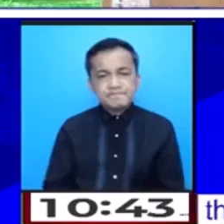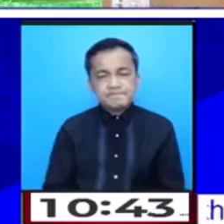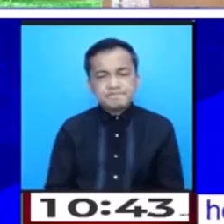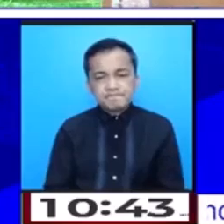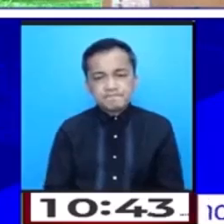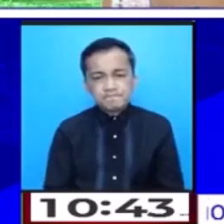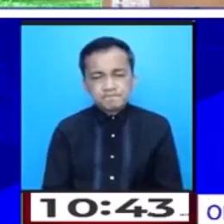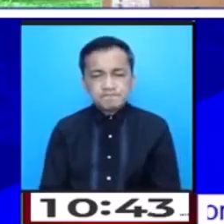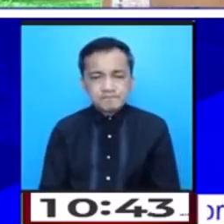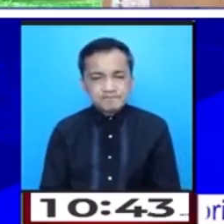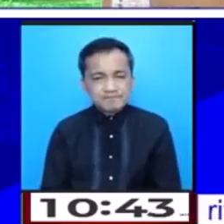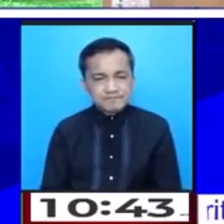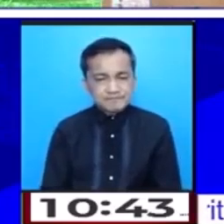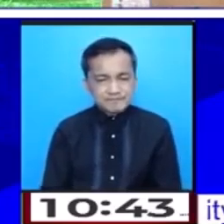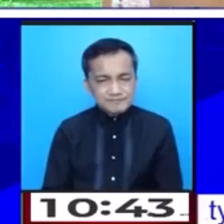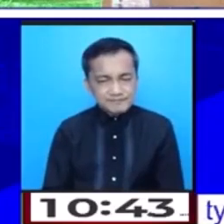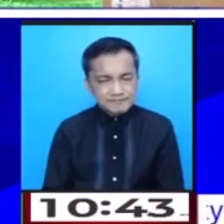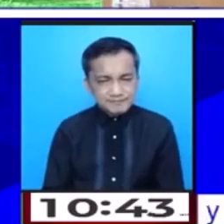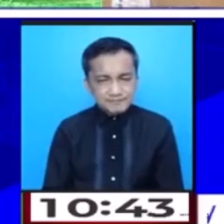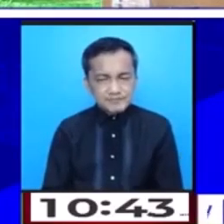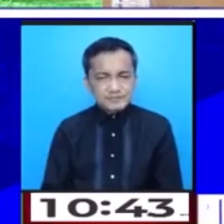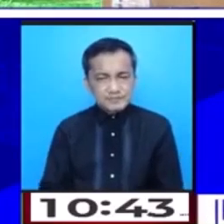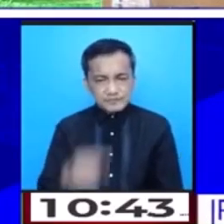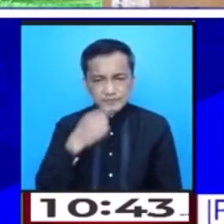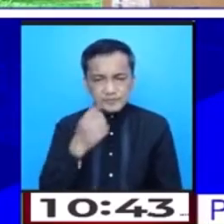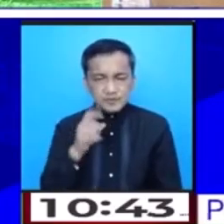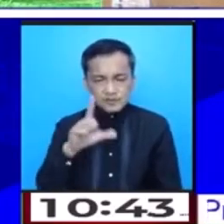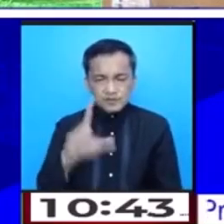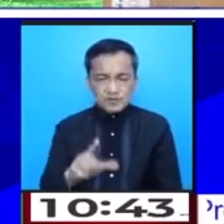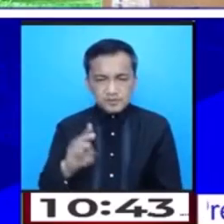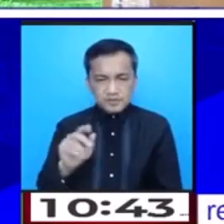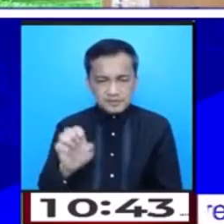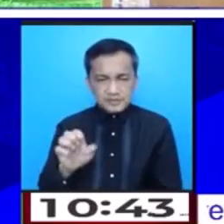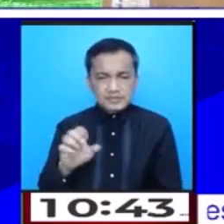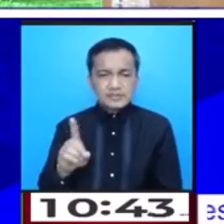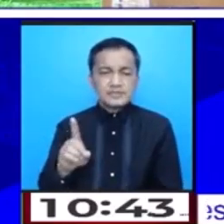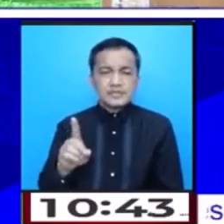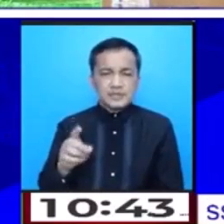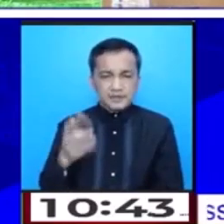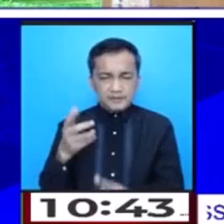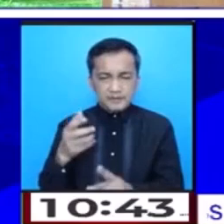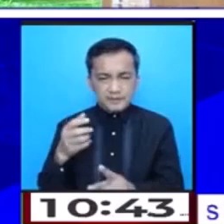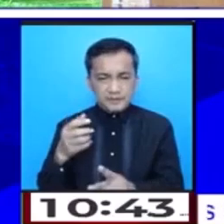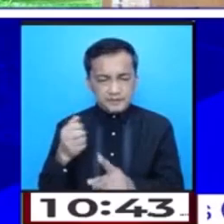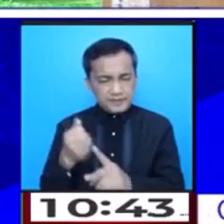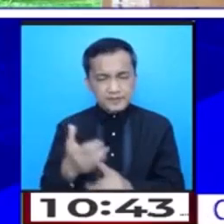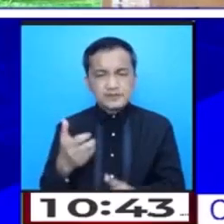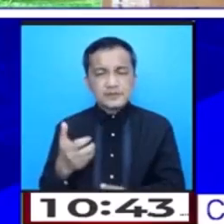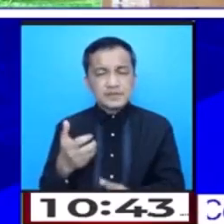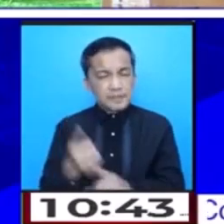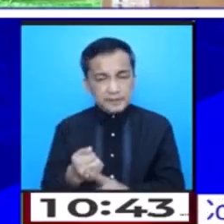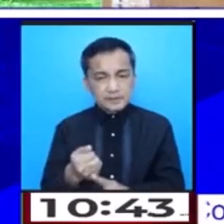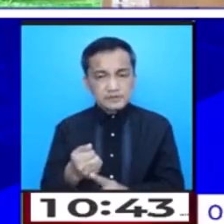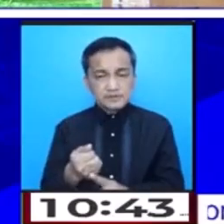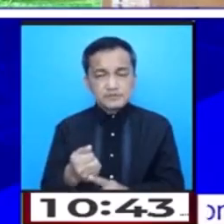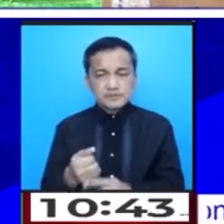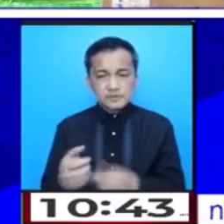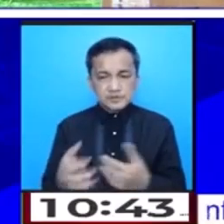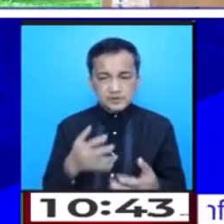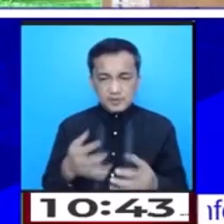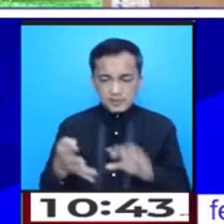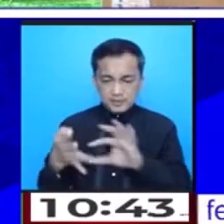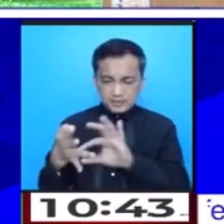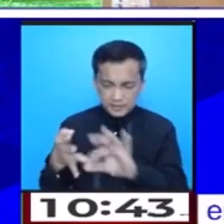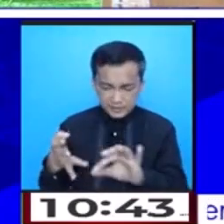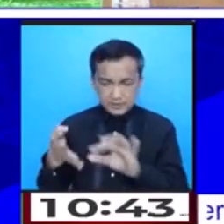good part of it is really the low base effect. No? But even in the third and fourth quarter, as you have